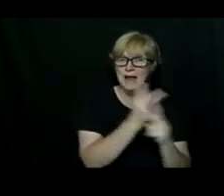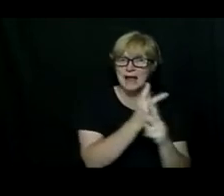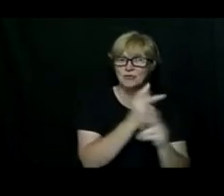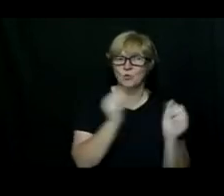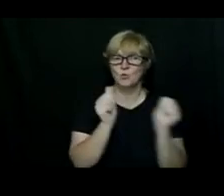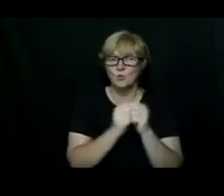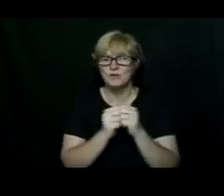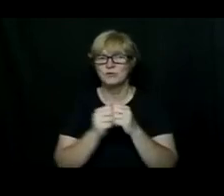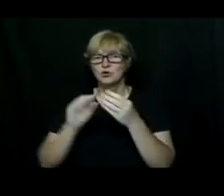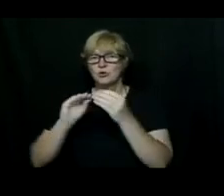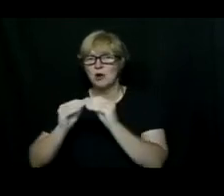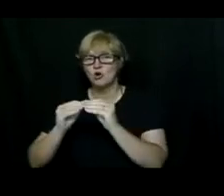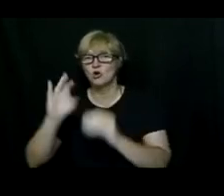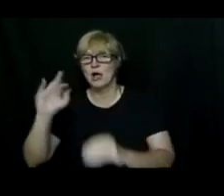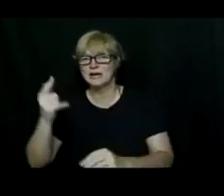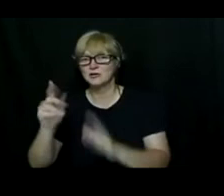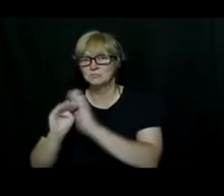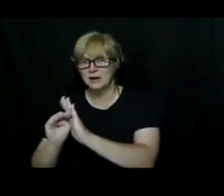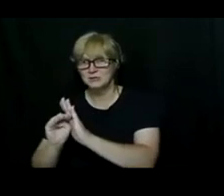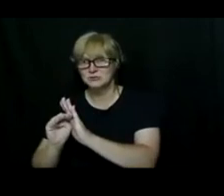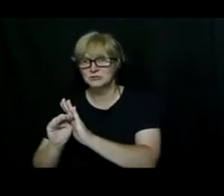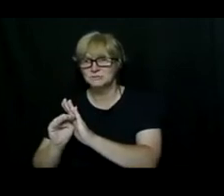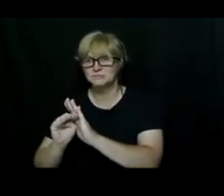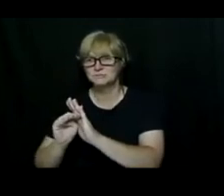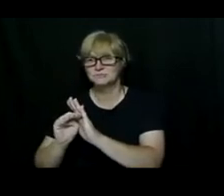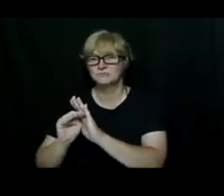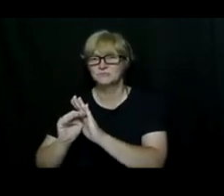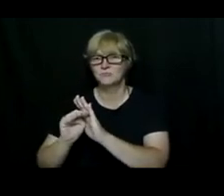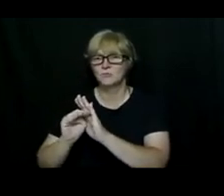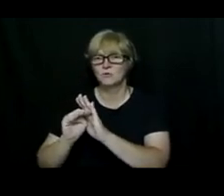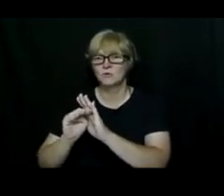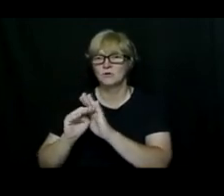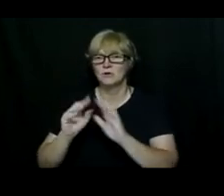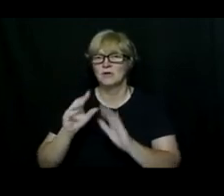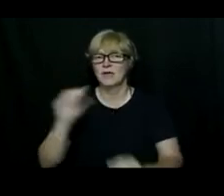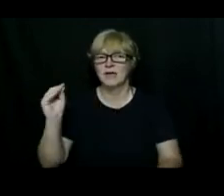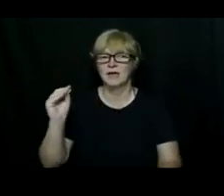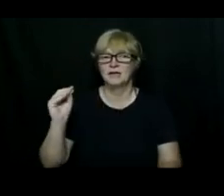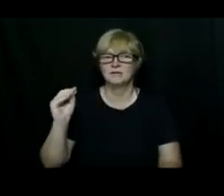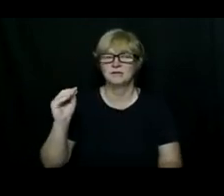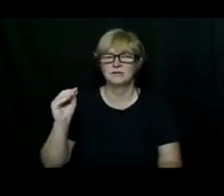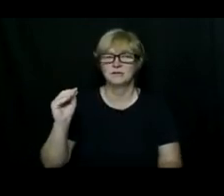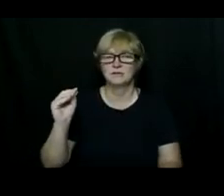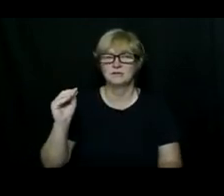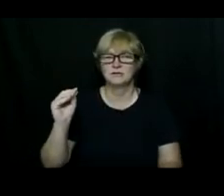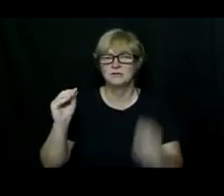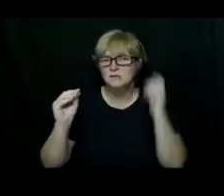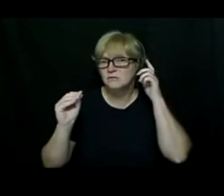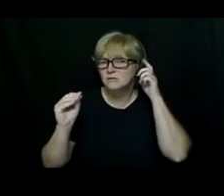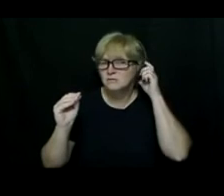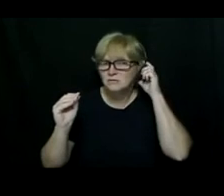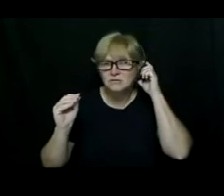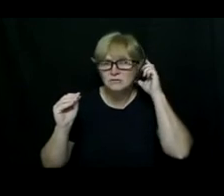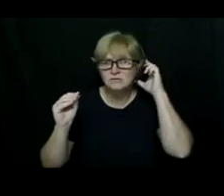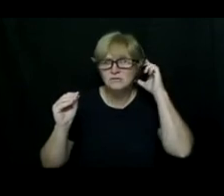do research, we analyze the data and then we have our findings, and then we have to situate these findings in the existing literature, the